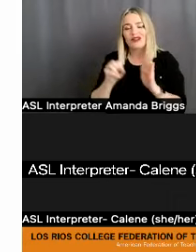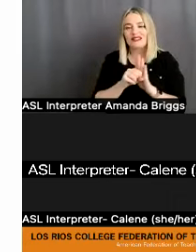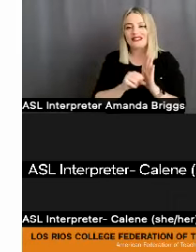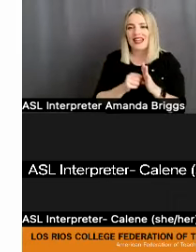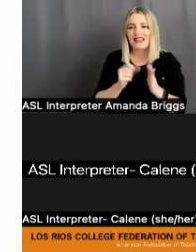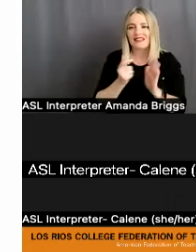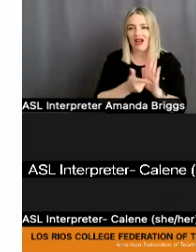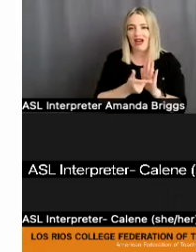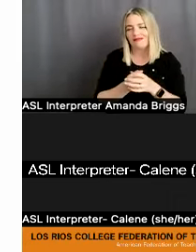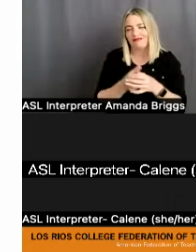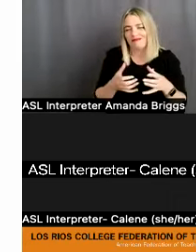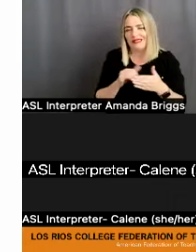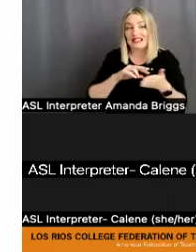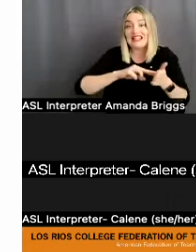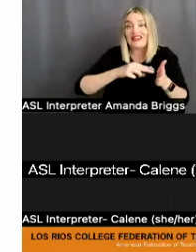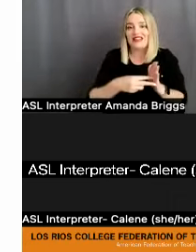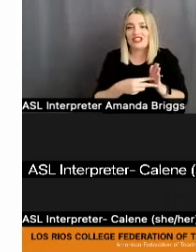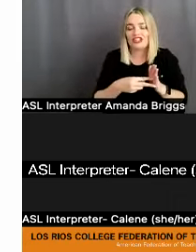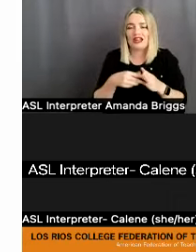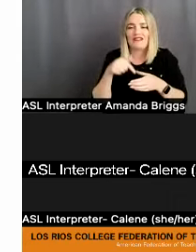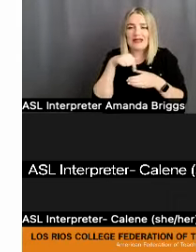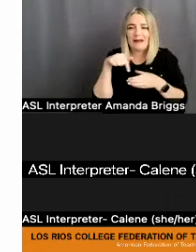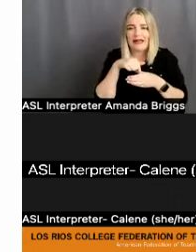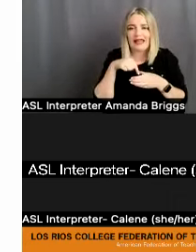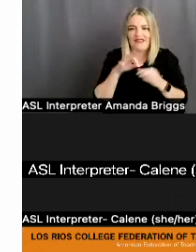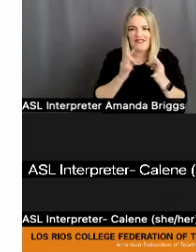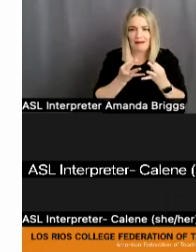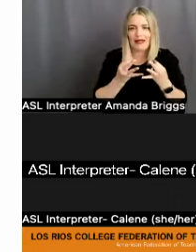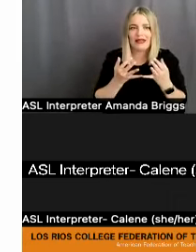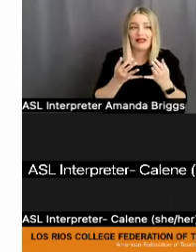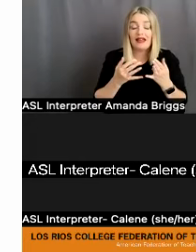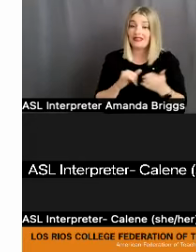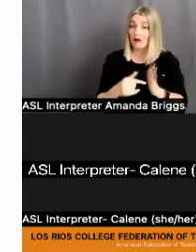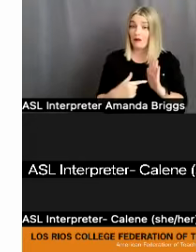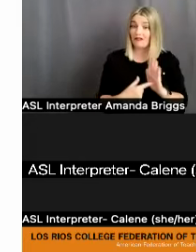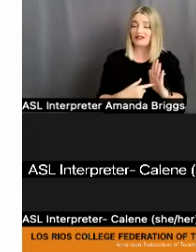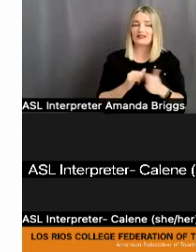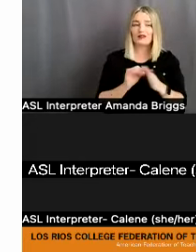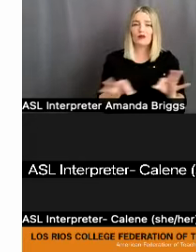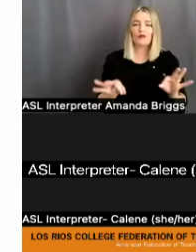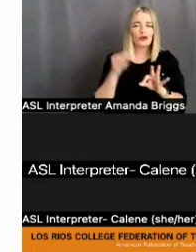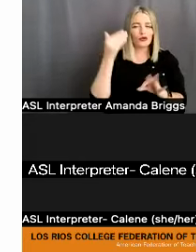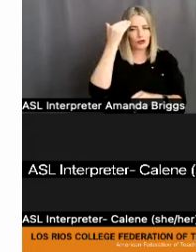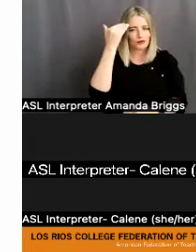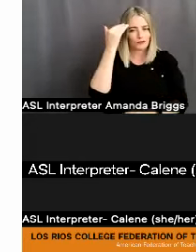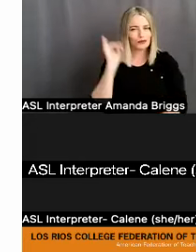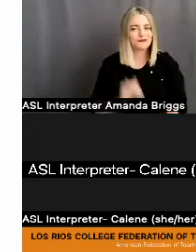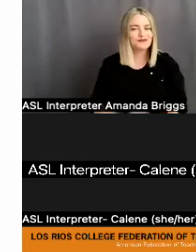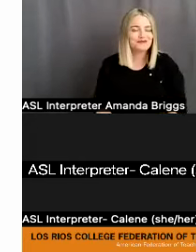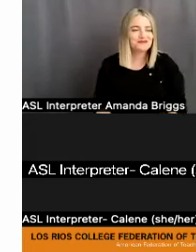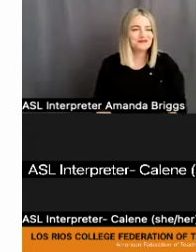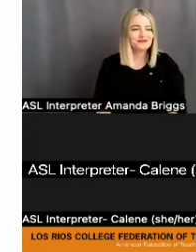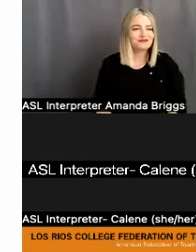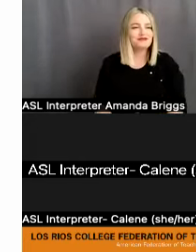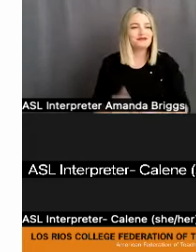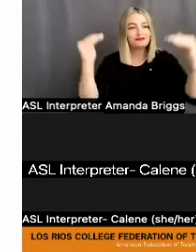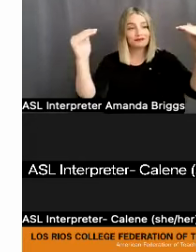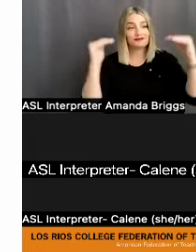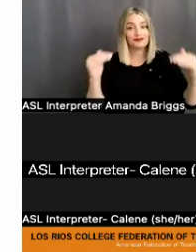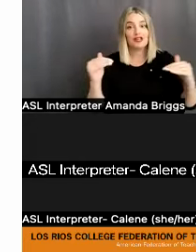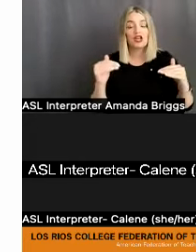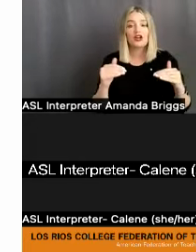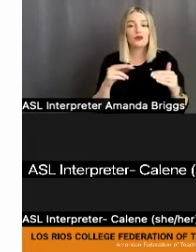the definition of immediate family reflects that. And I think that's something that's important to note for everybody here. We also redefined sick leave to